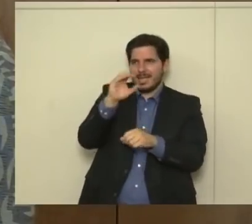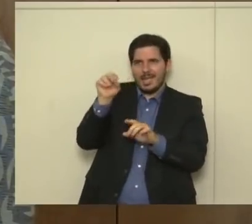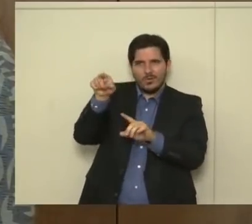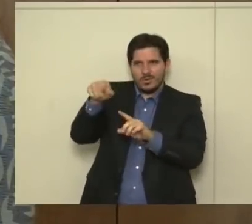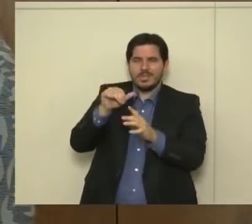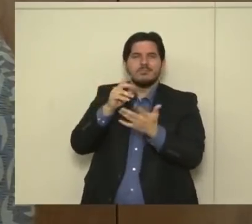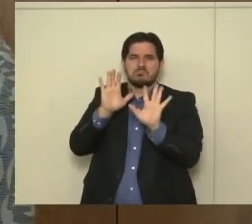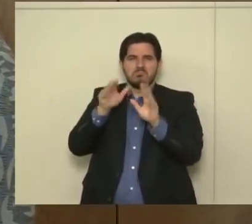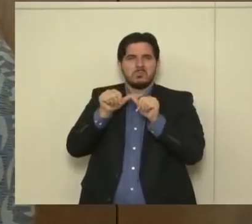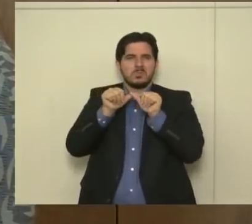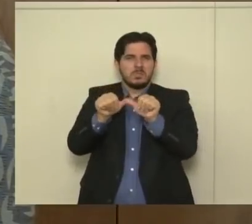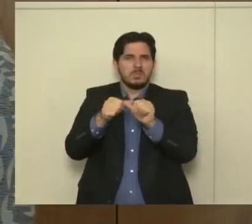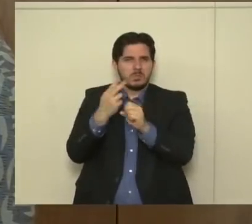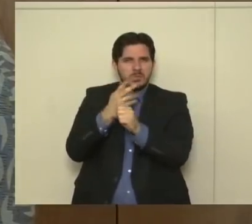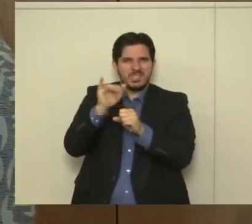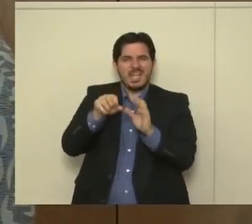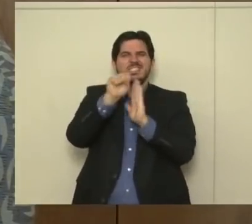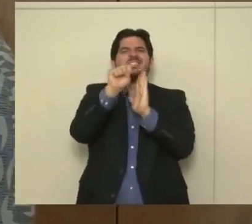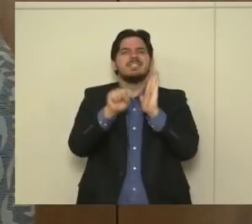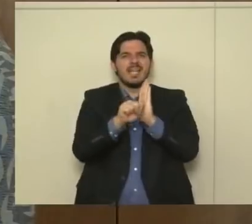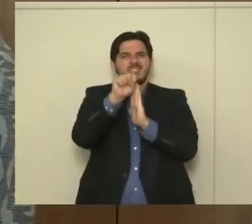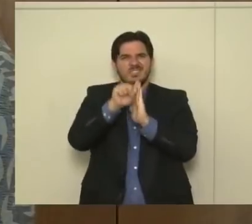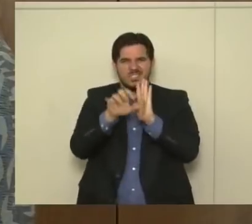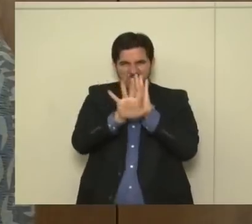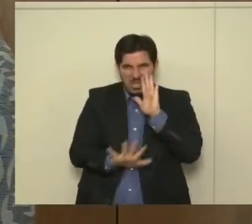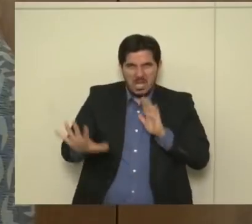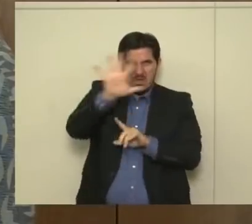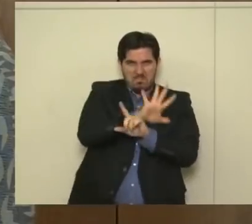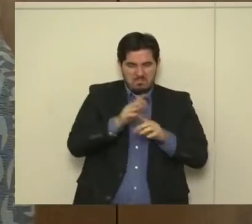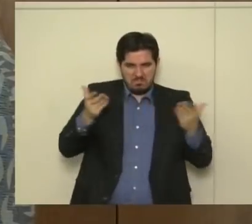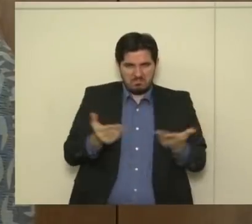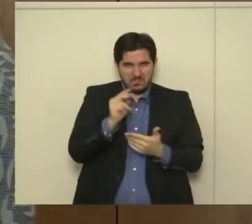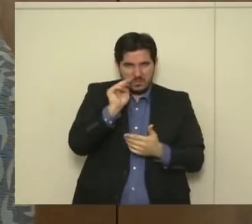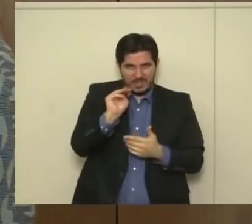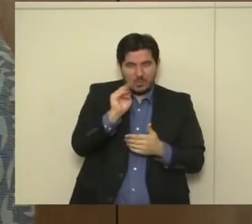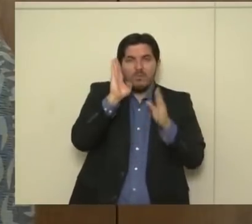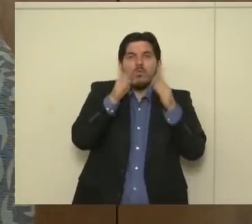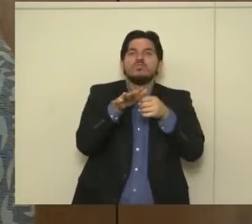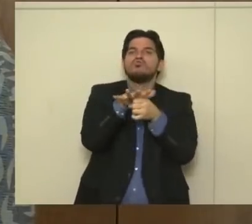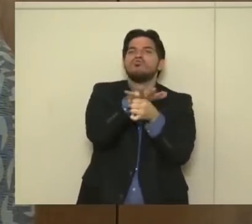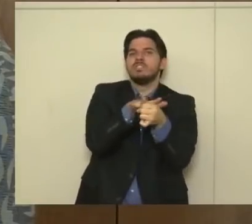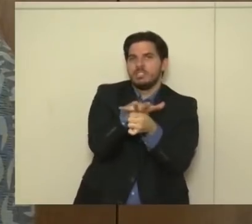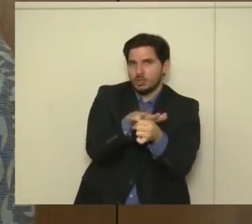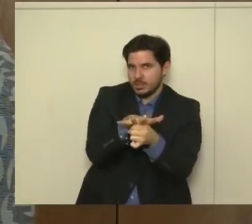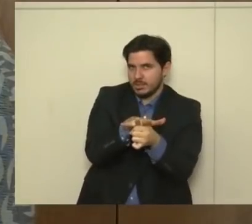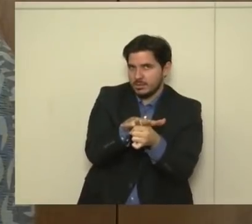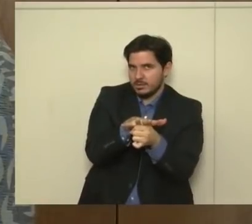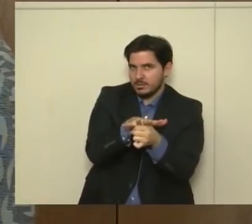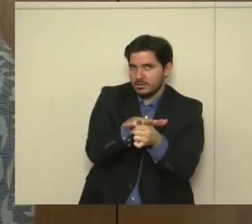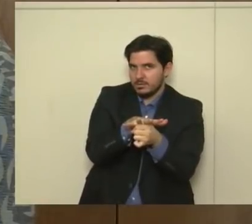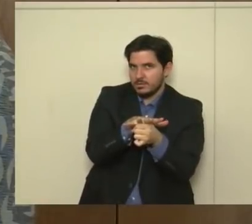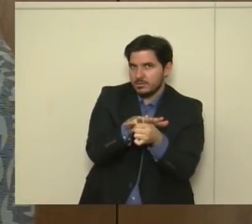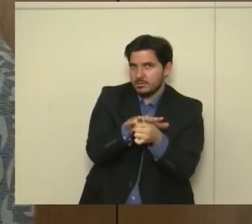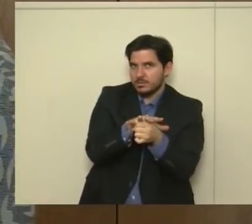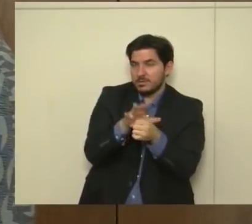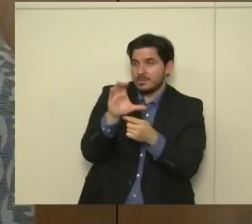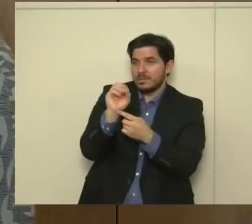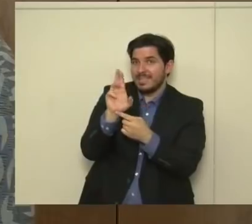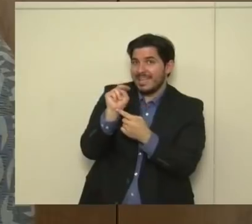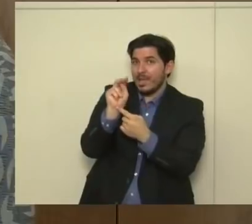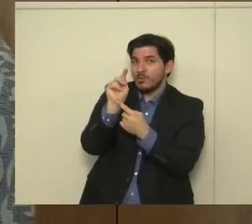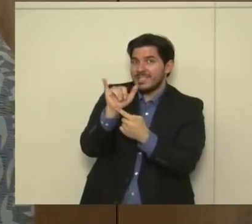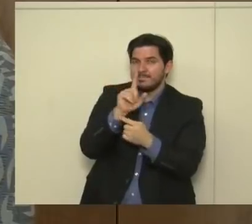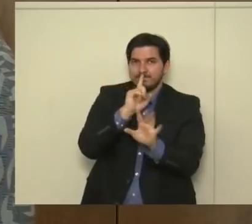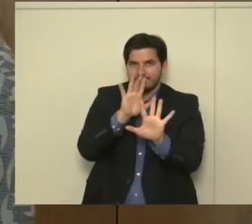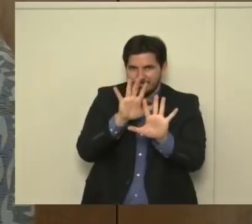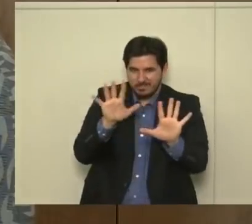do that on a statewide basis and then focusing on regions. But as you're aware, we know what's going on at the zip